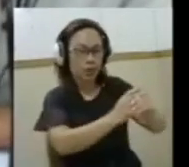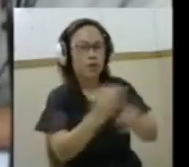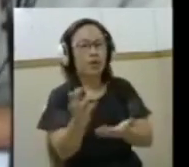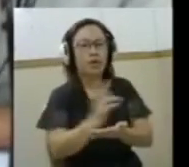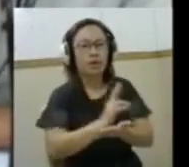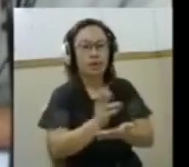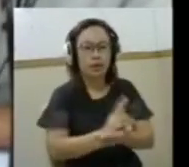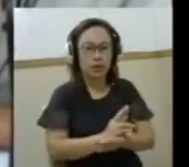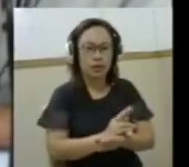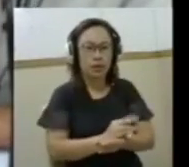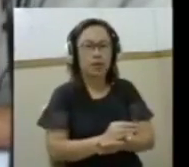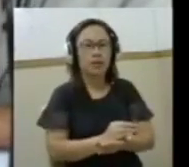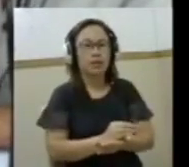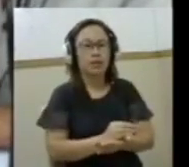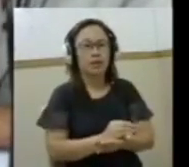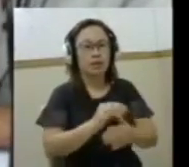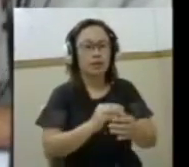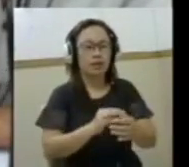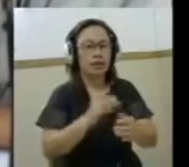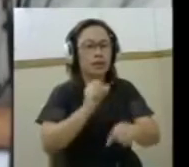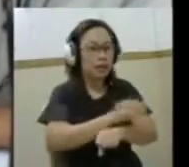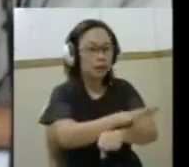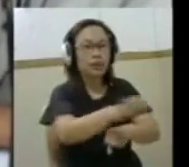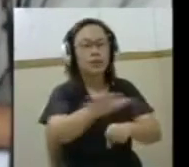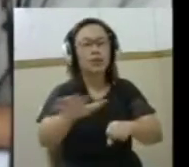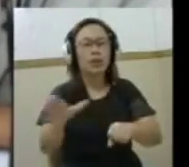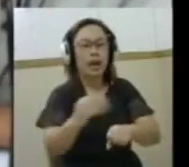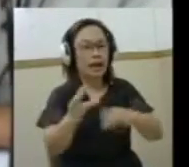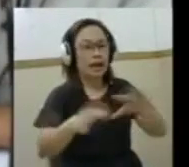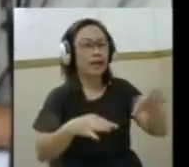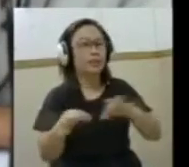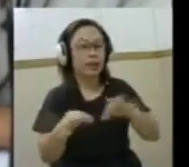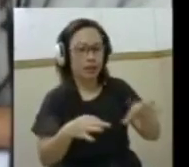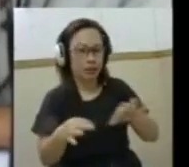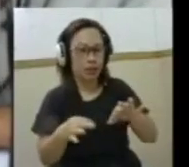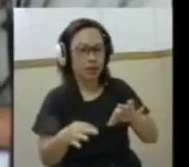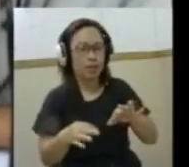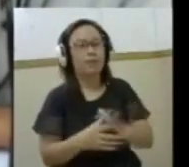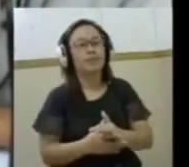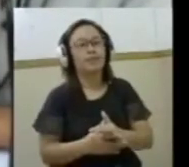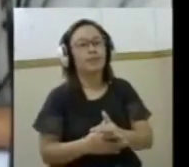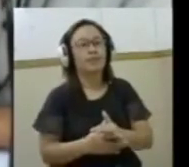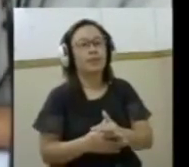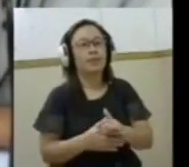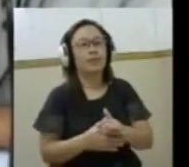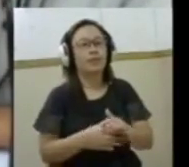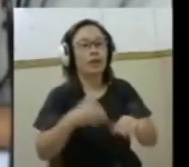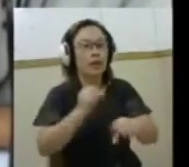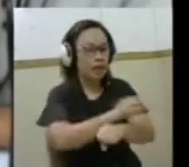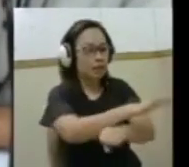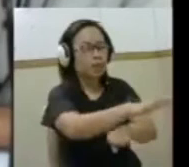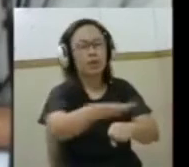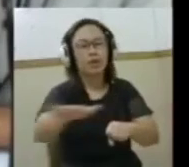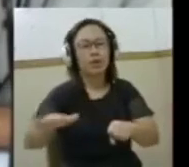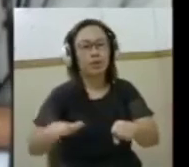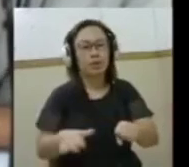are exploration, description, and explanation. Exploration involves familiarizing a researcher